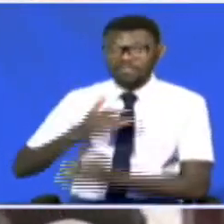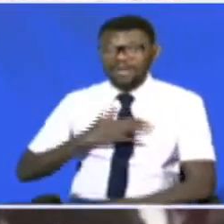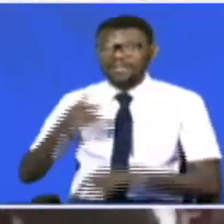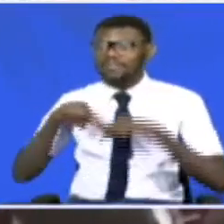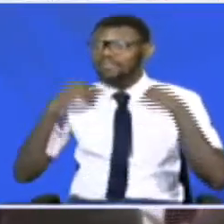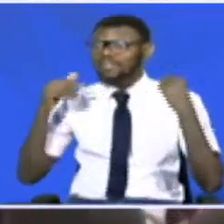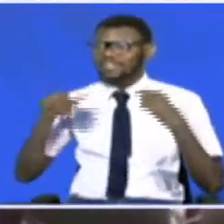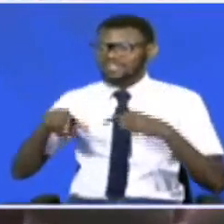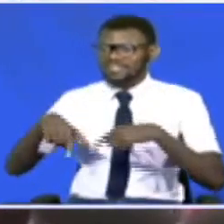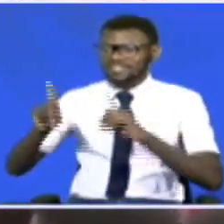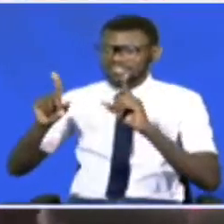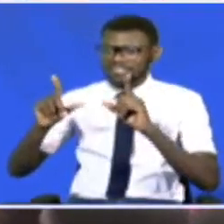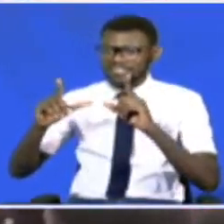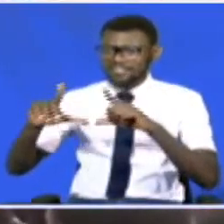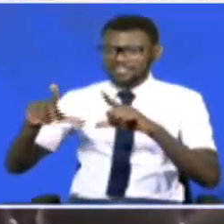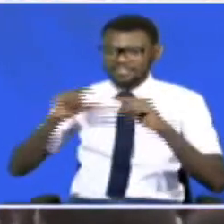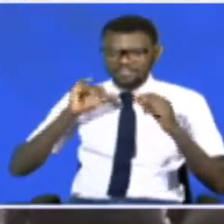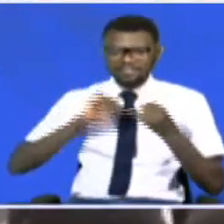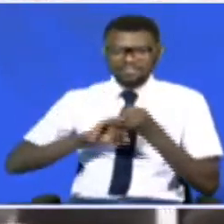yake ni mchina.